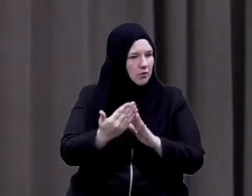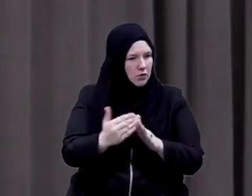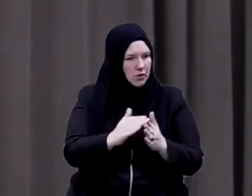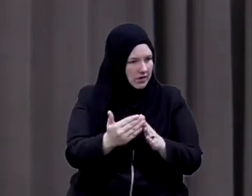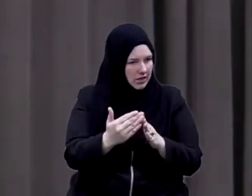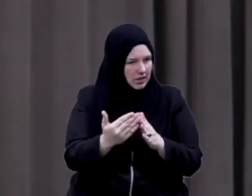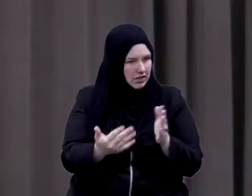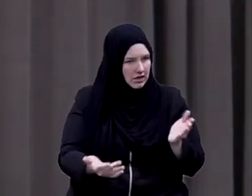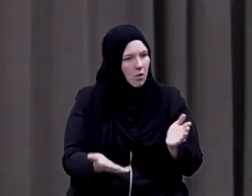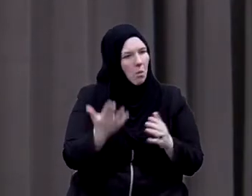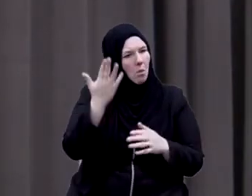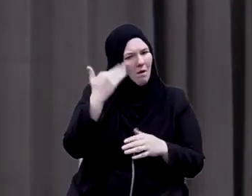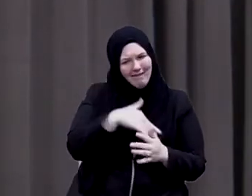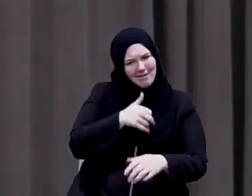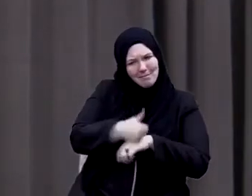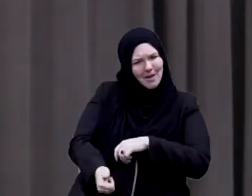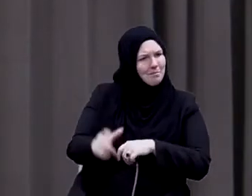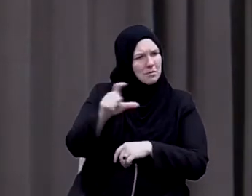a scapegoat.